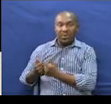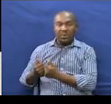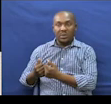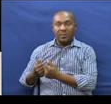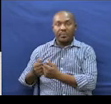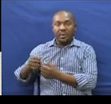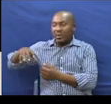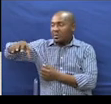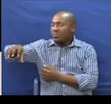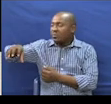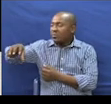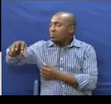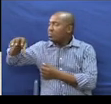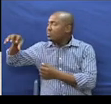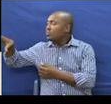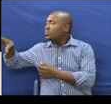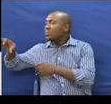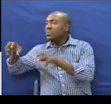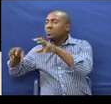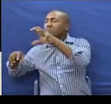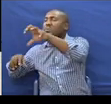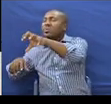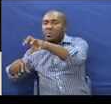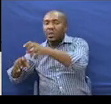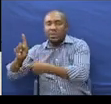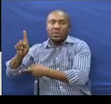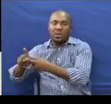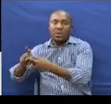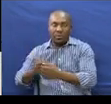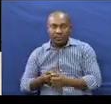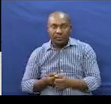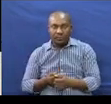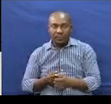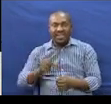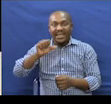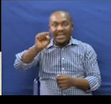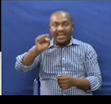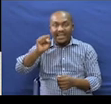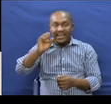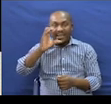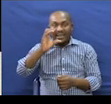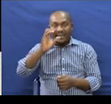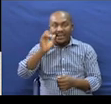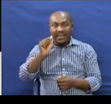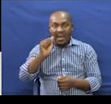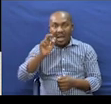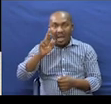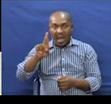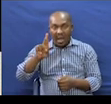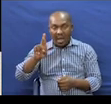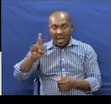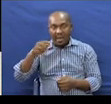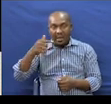their populations now is very low. Or again, it can be unevenly distributed because of other factors.